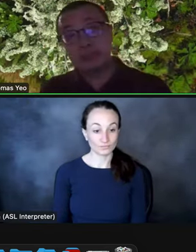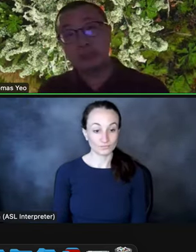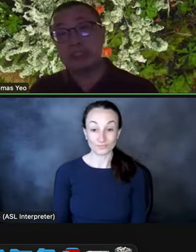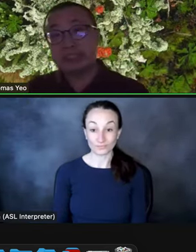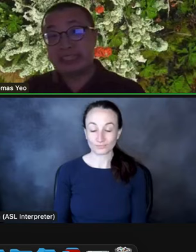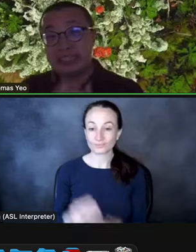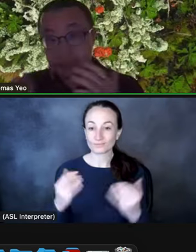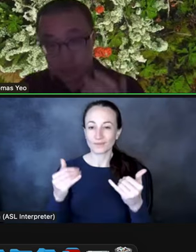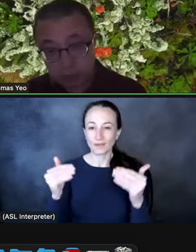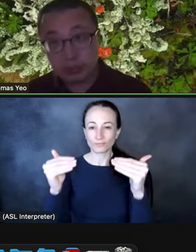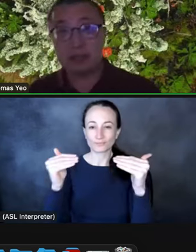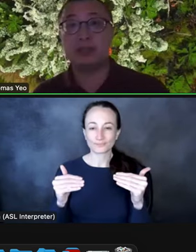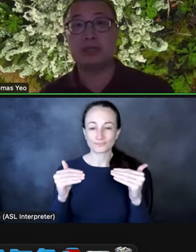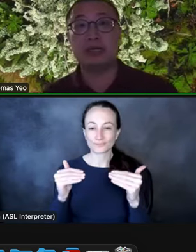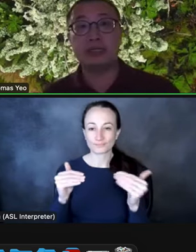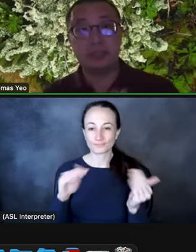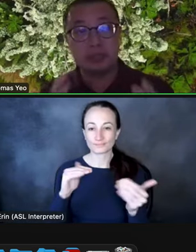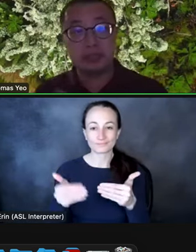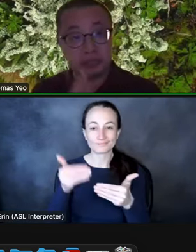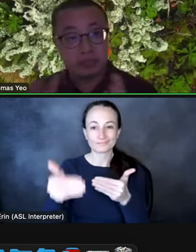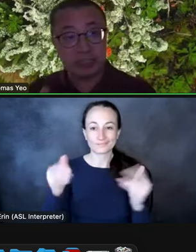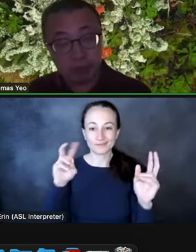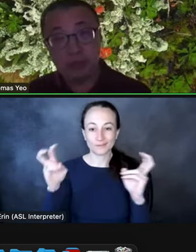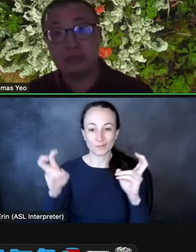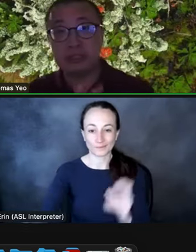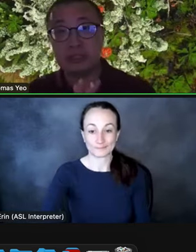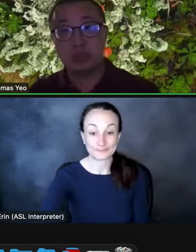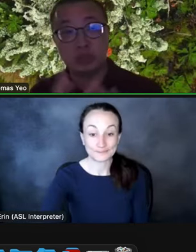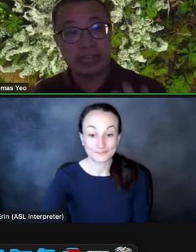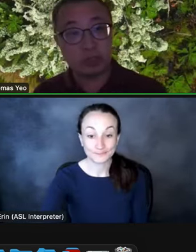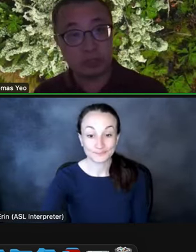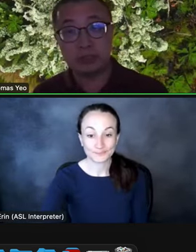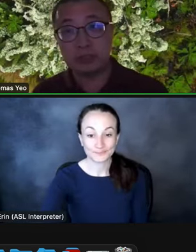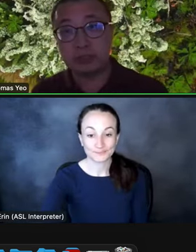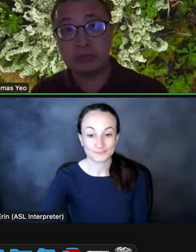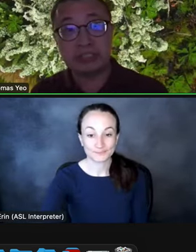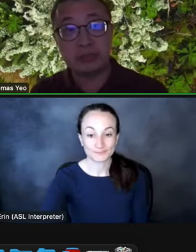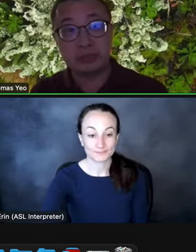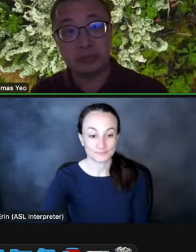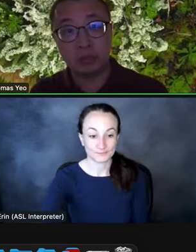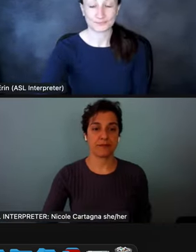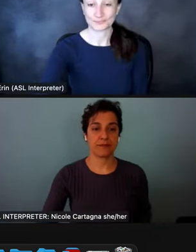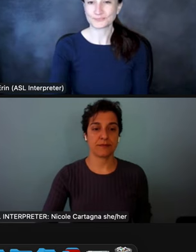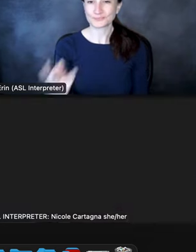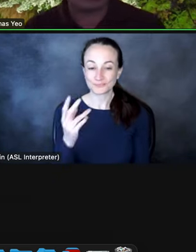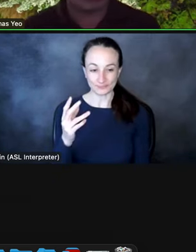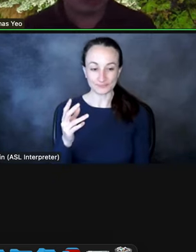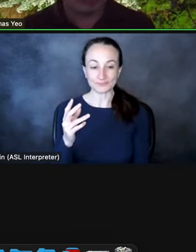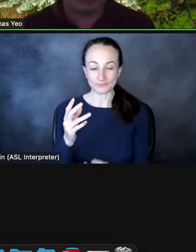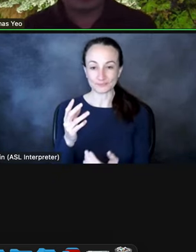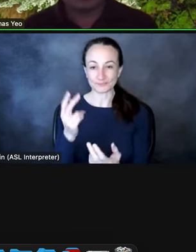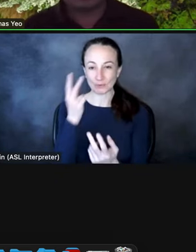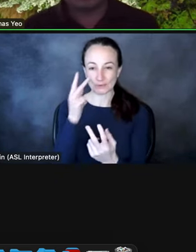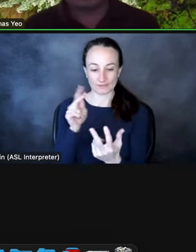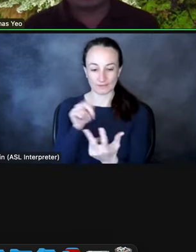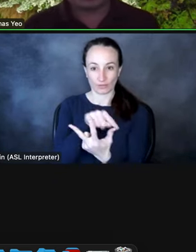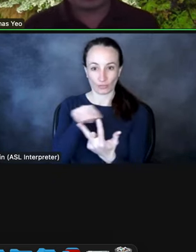Let us move on to the next topic. Here in this next part, Tian Zhong, Angela, and He Tong did the work for this next